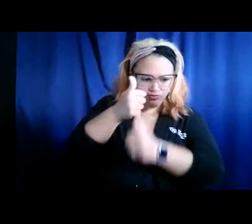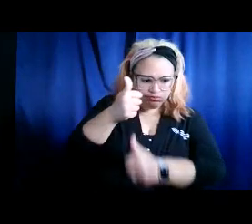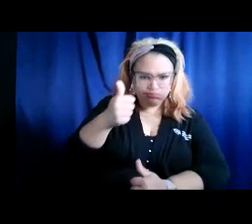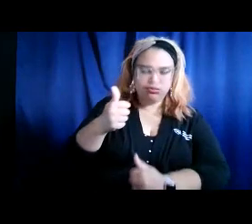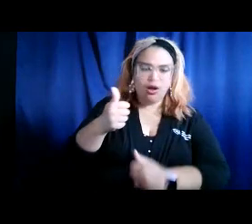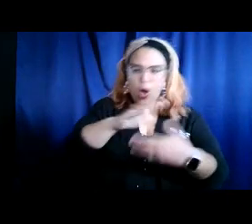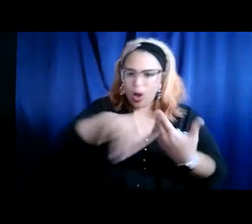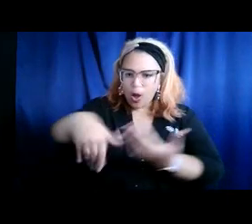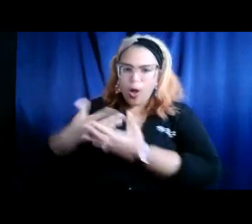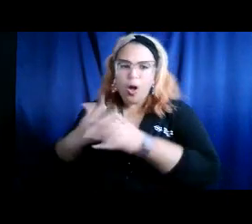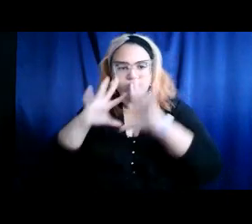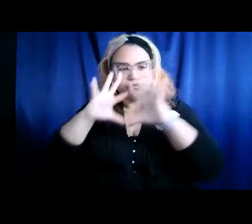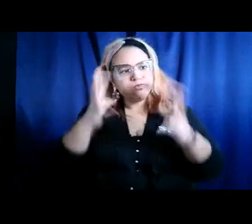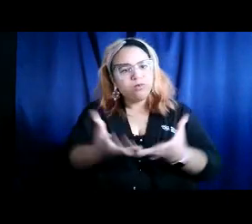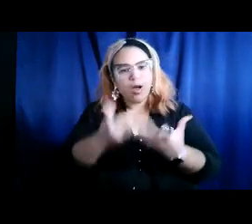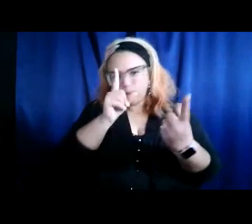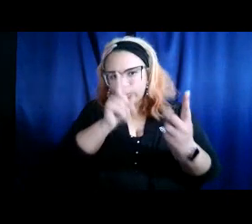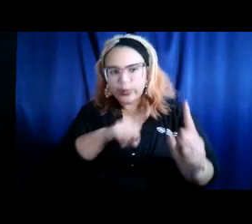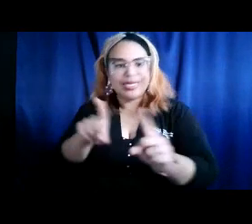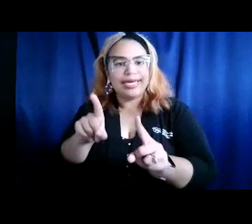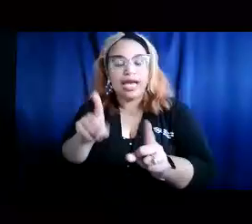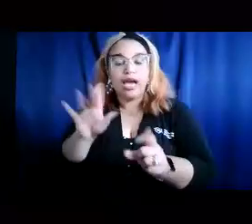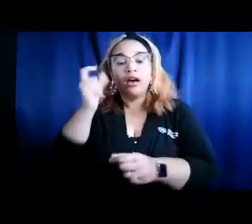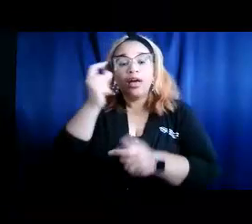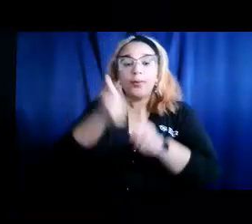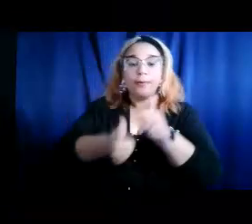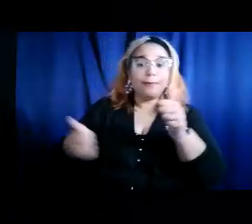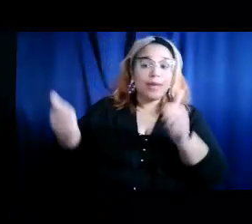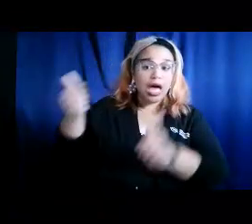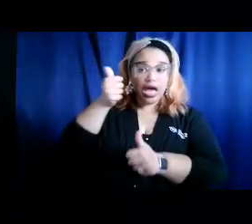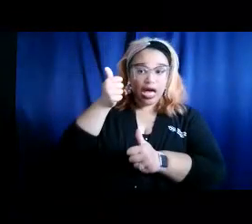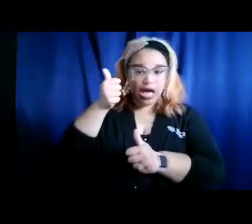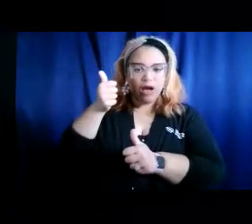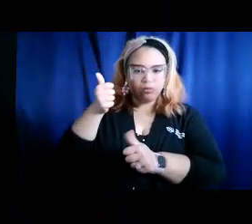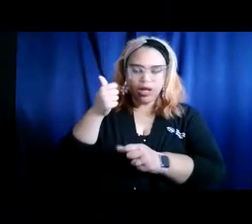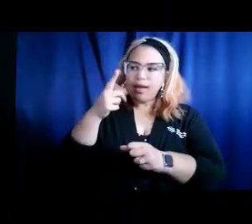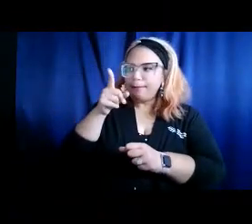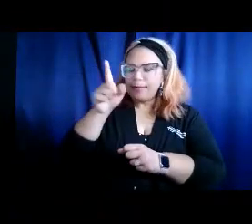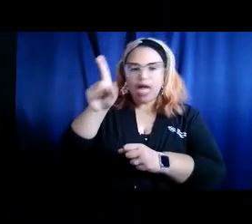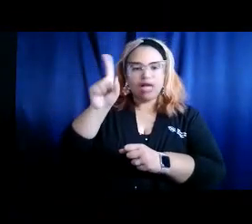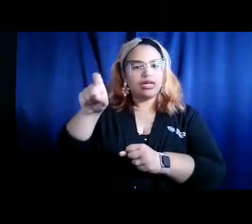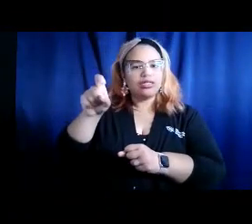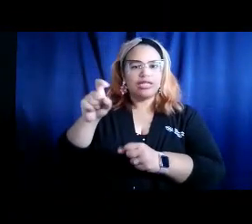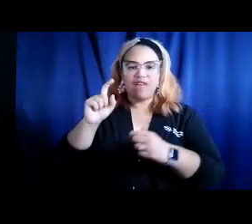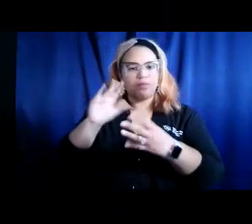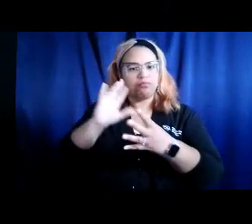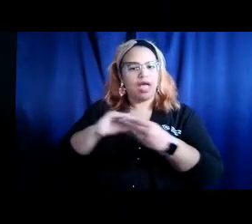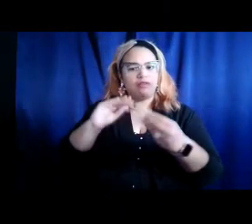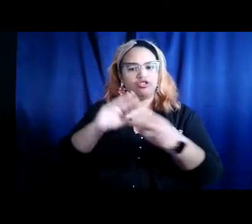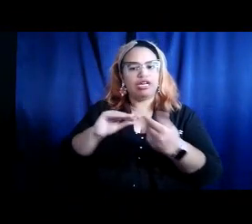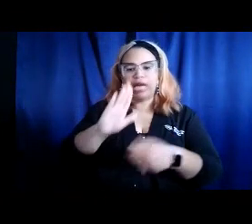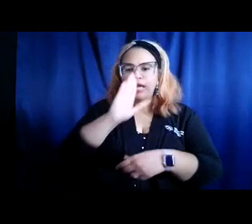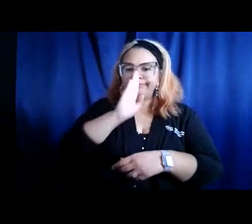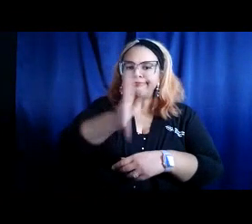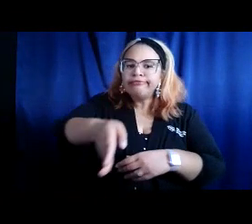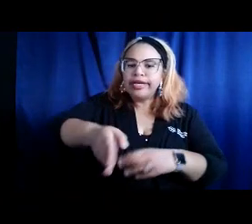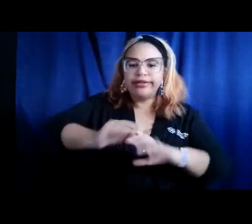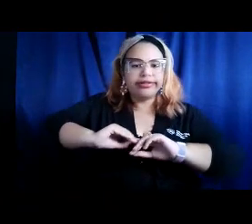being visible, vocal, and consistent in their support for disability inclusion as a strategic